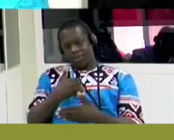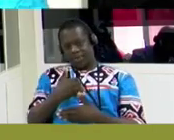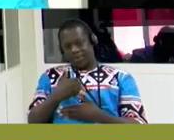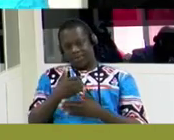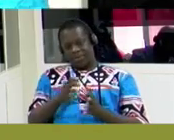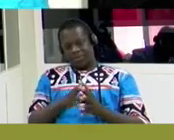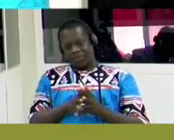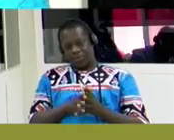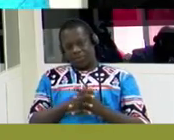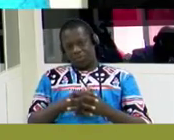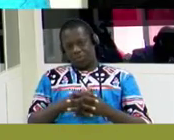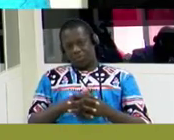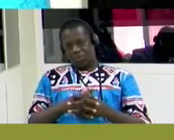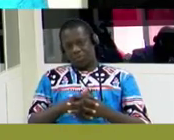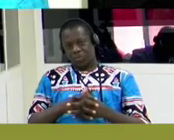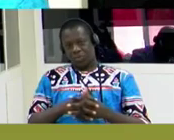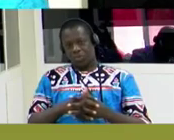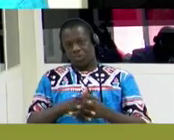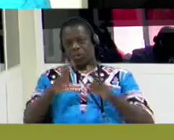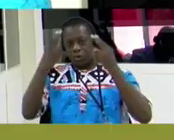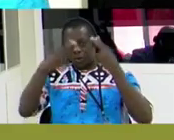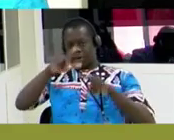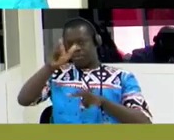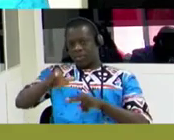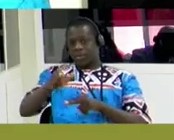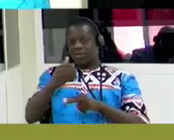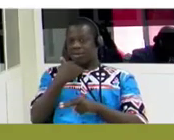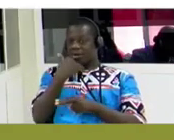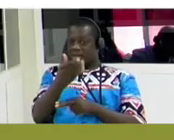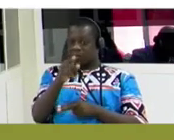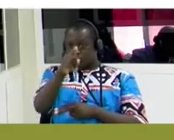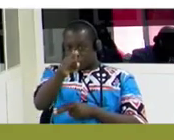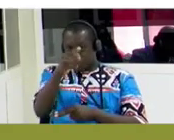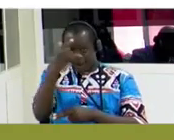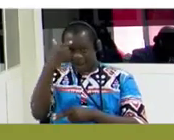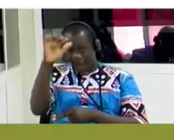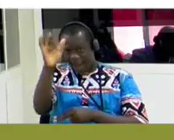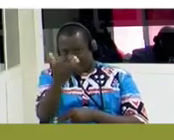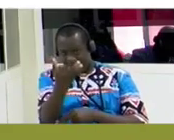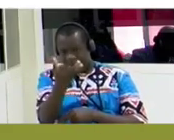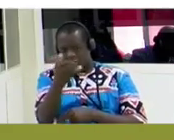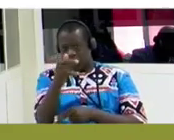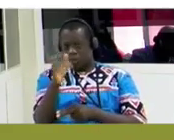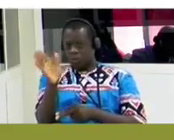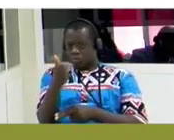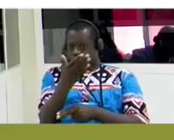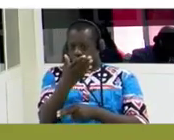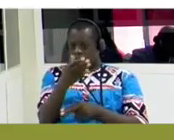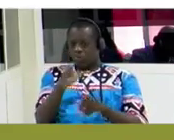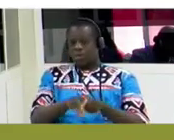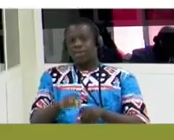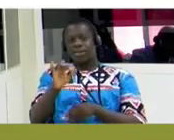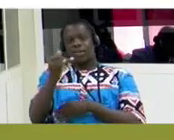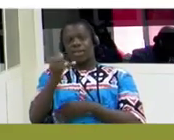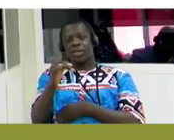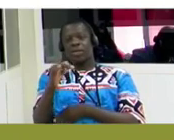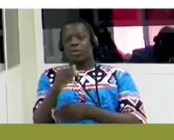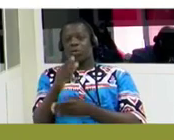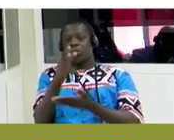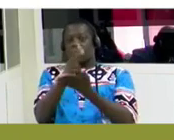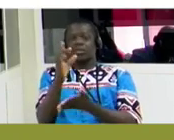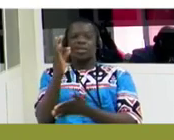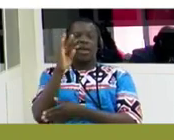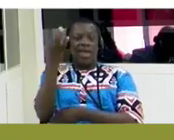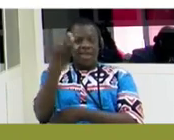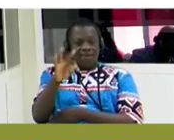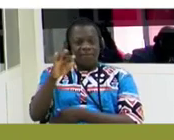All right. And did you agree to go? When you are on QRF, you have no option. When you are called for admission by